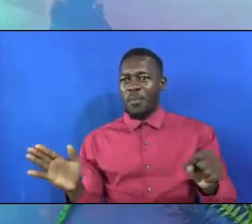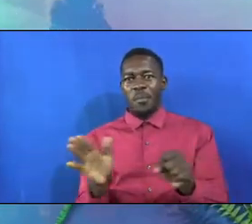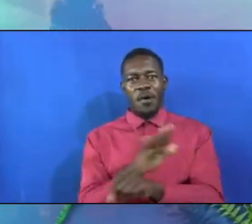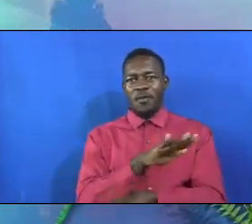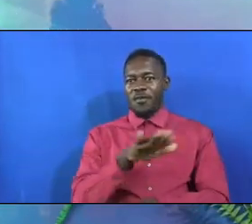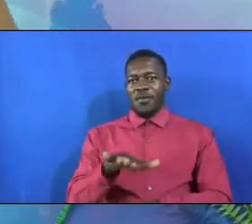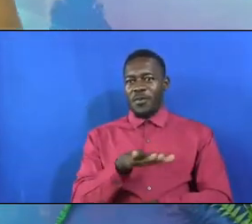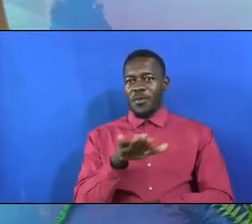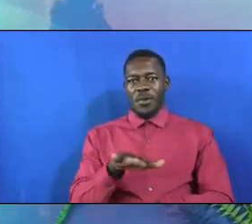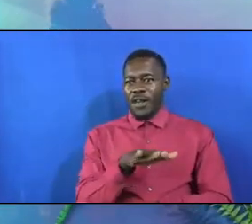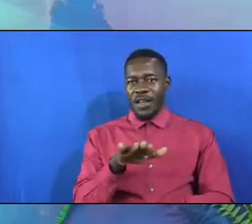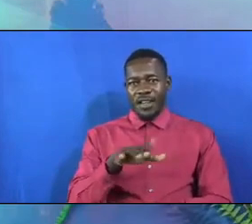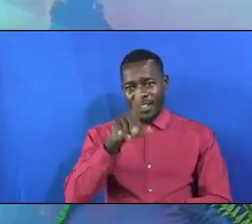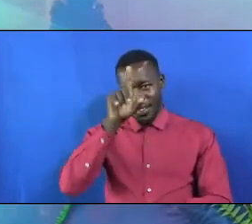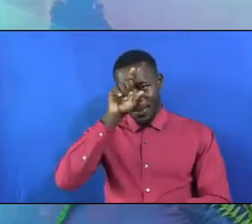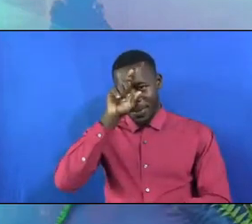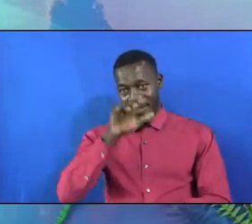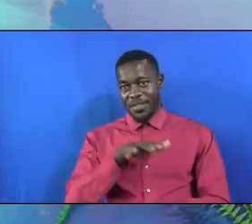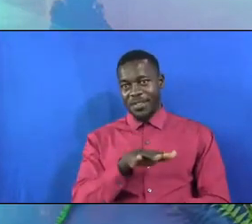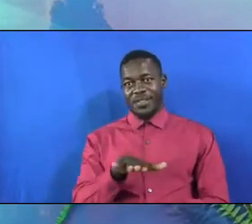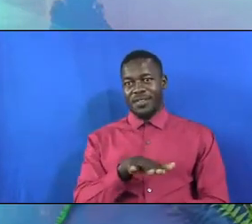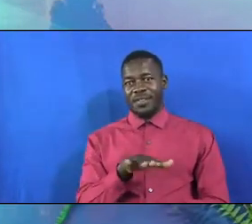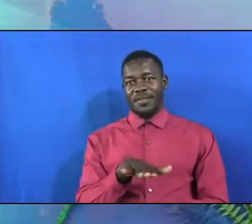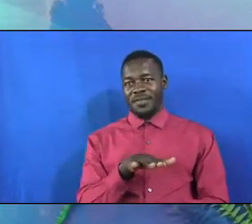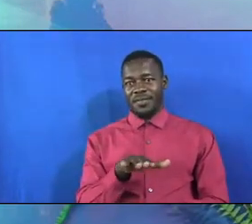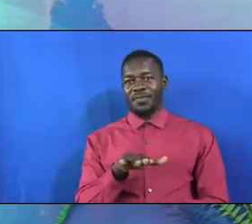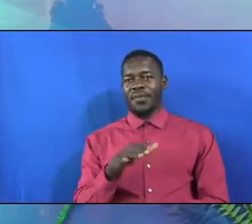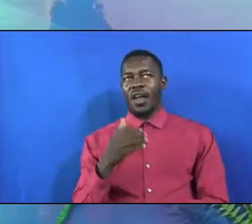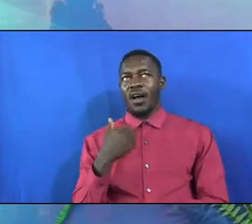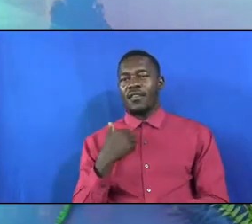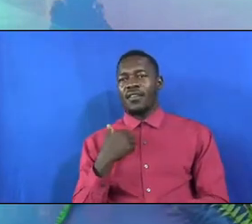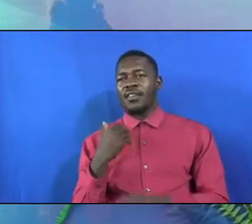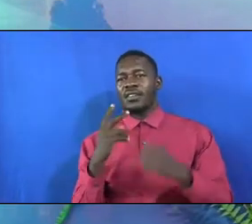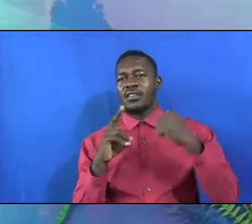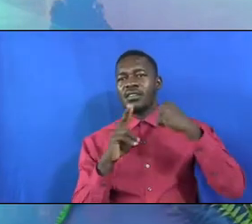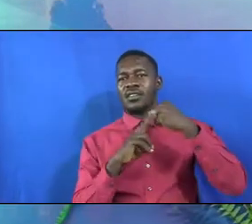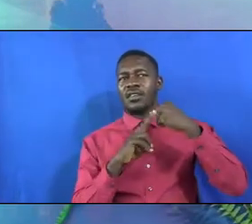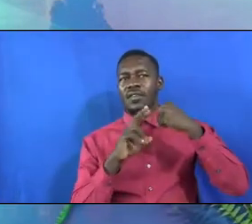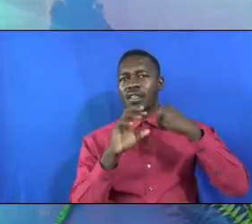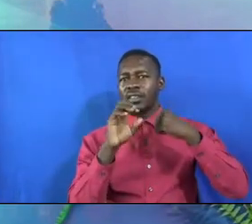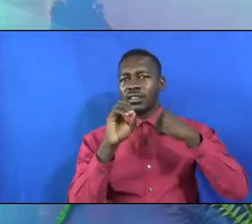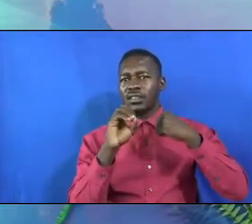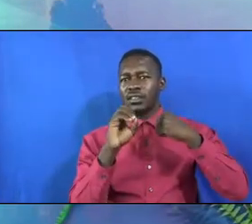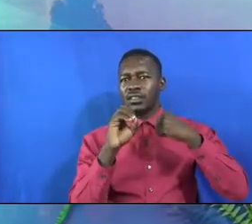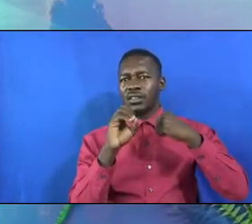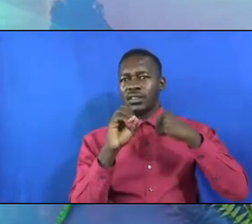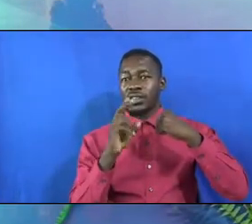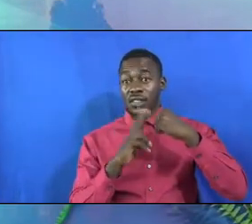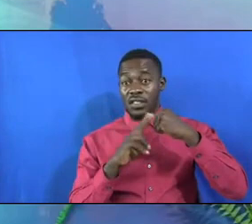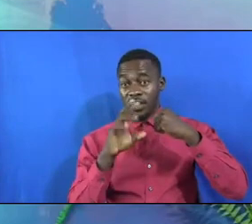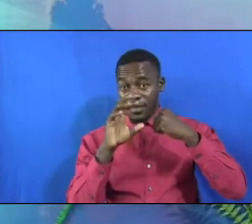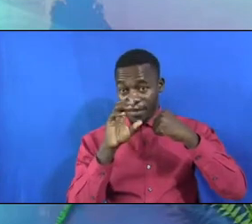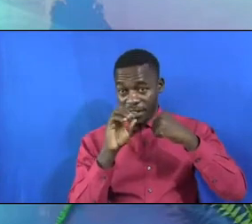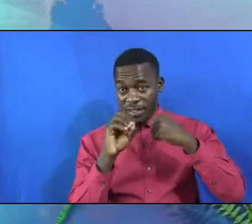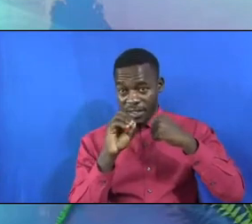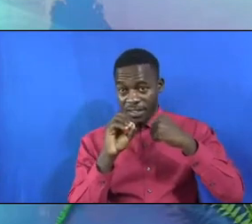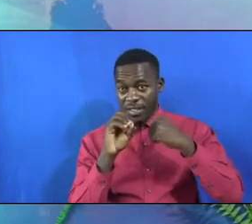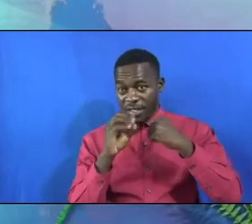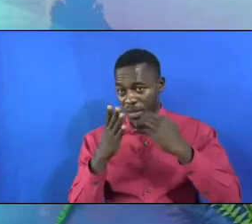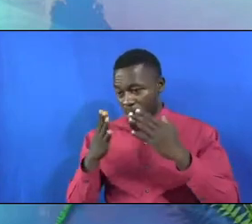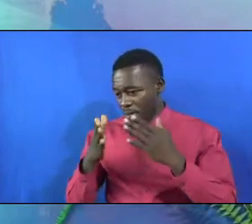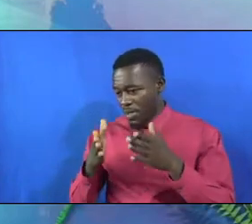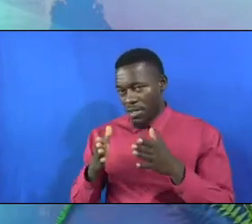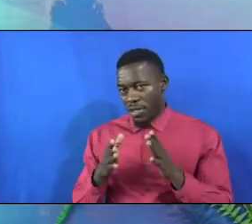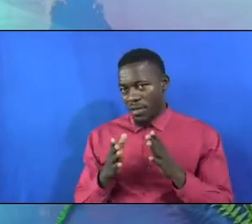verse 5, we heard that there were only 70 of them who went, of the descendants of